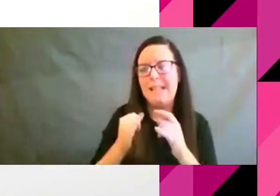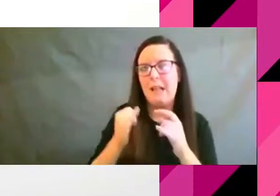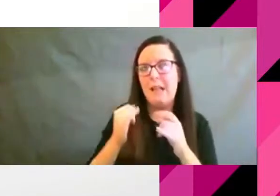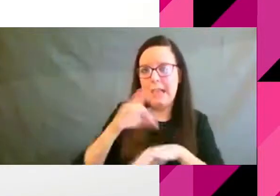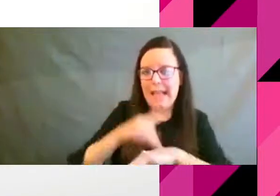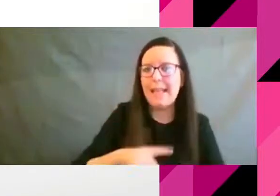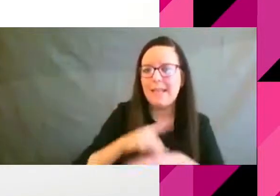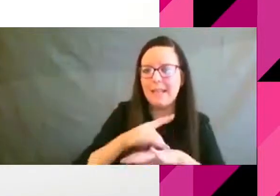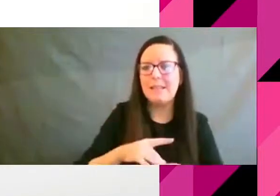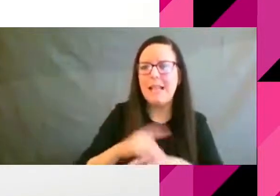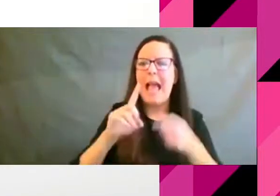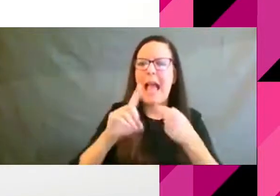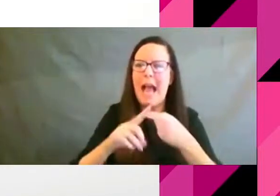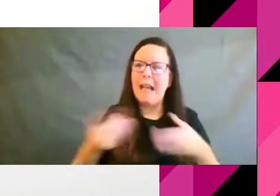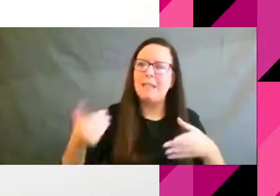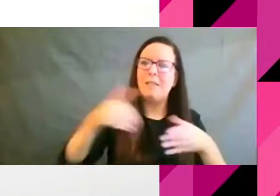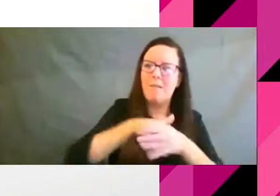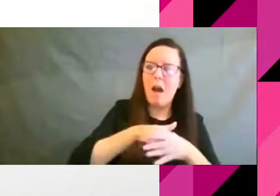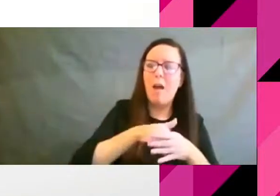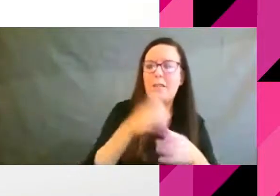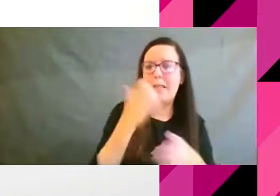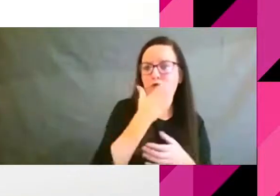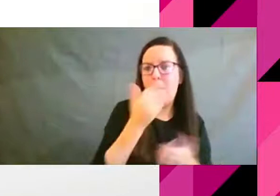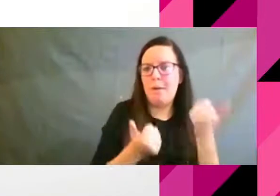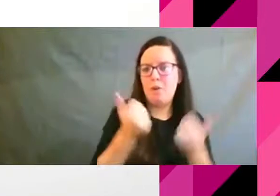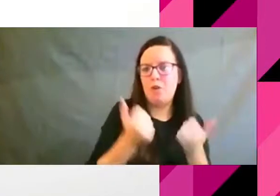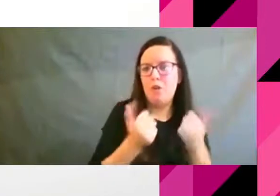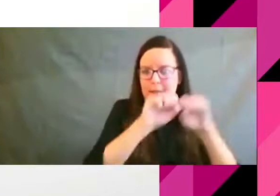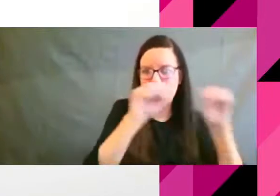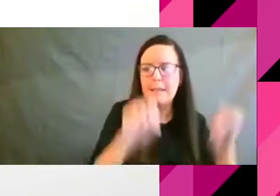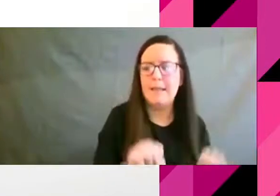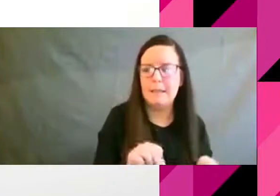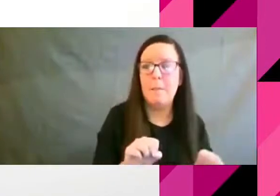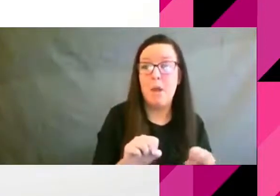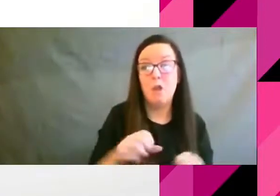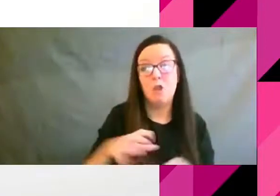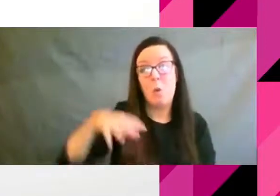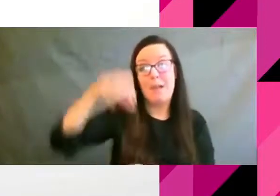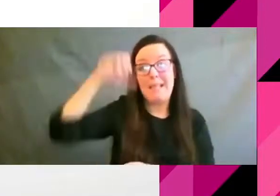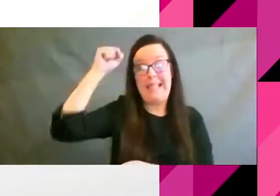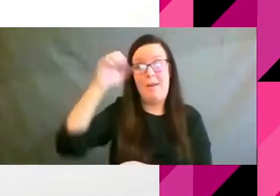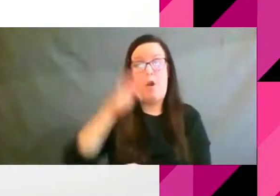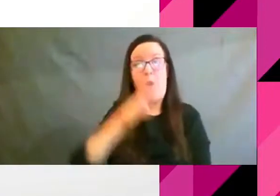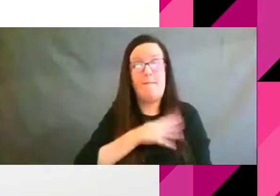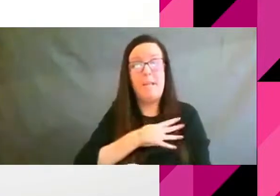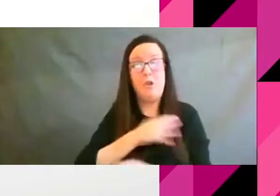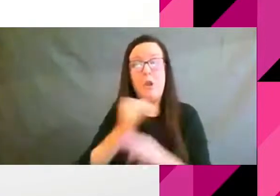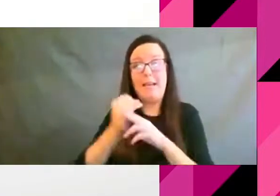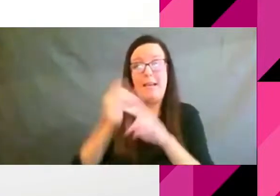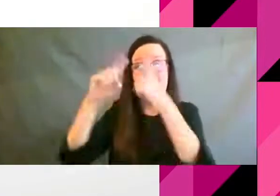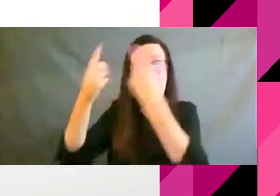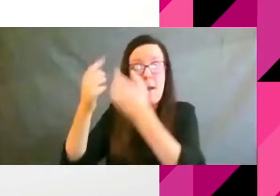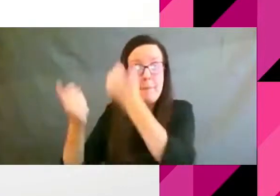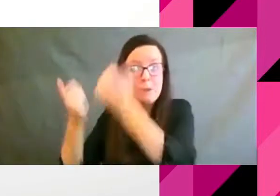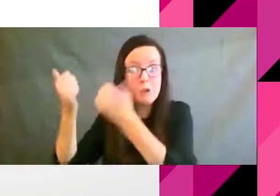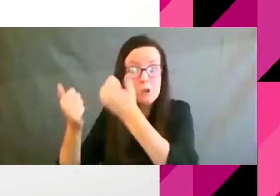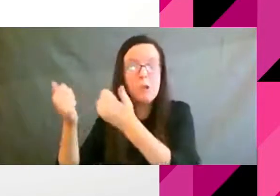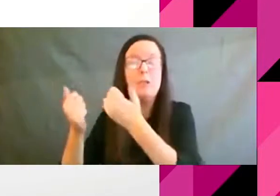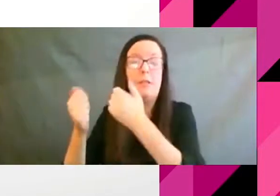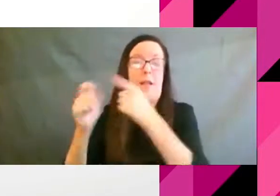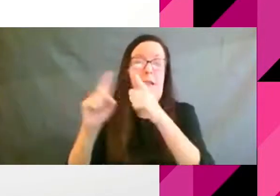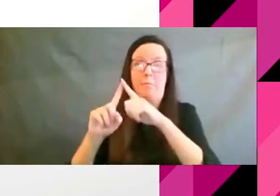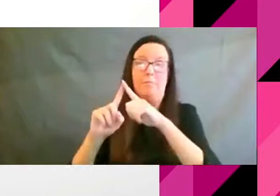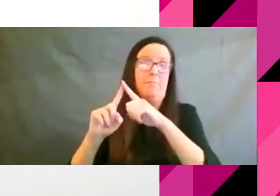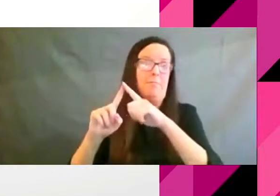system. The task force will comprise senior officials from both the Department of Justice and the Department of Health, as well as